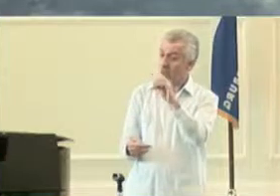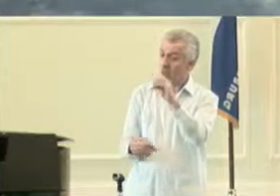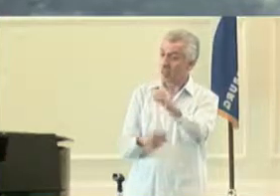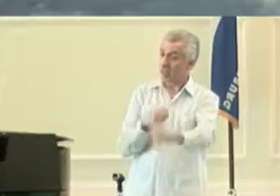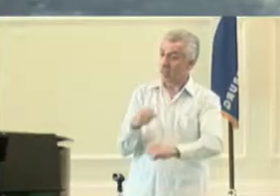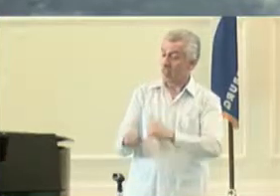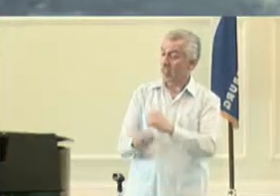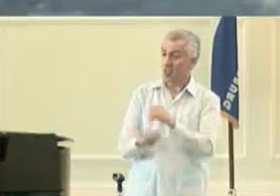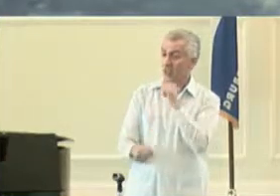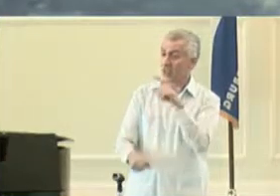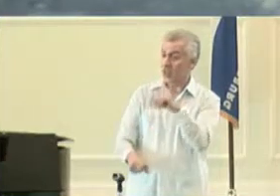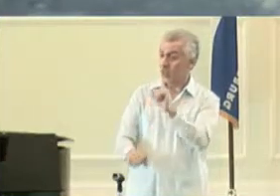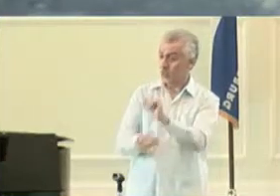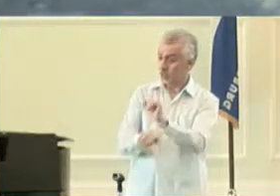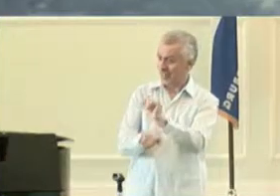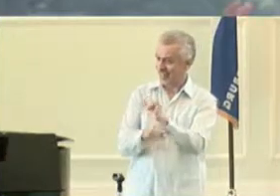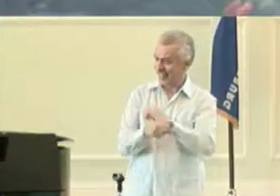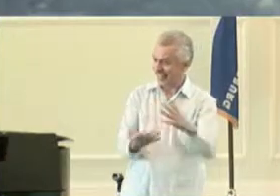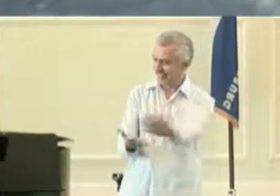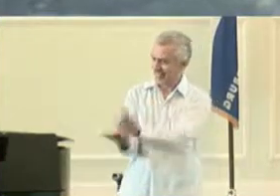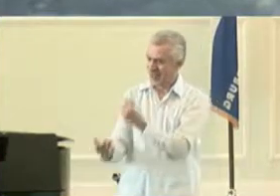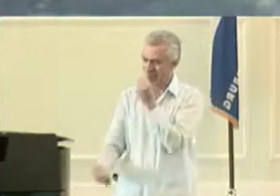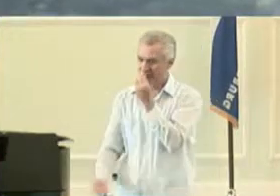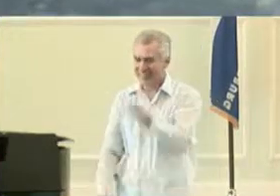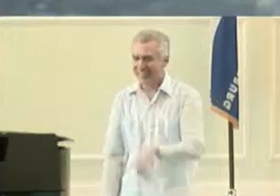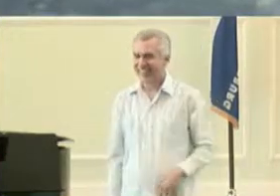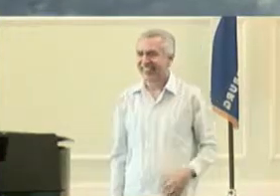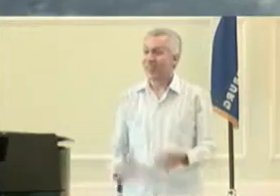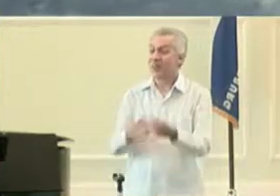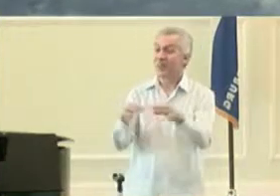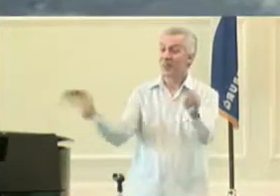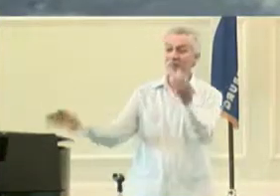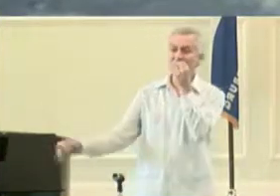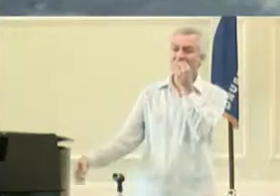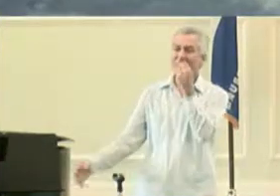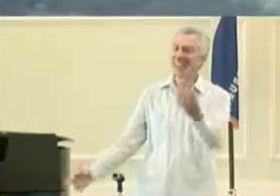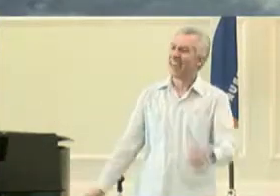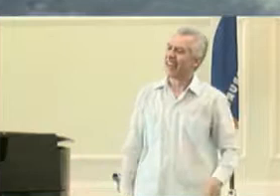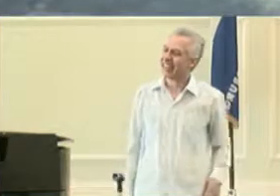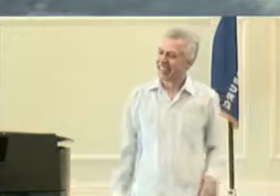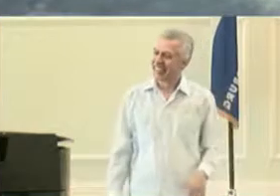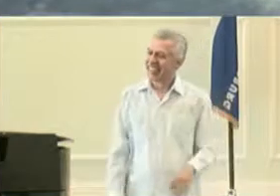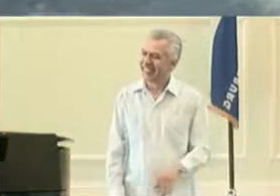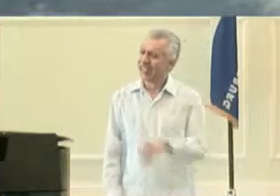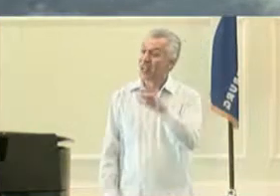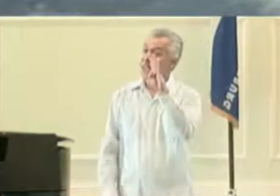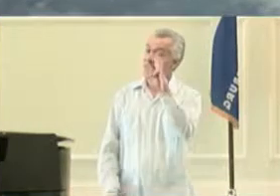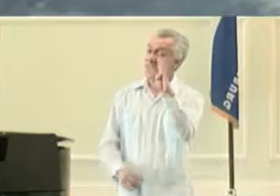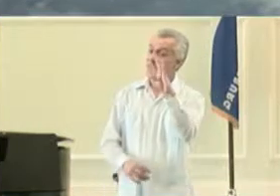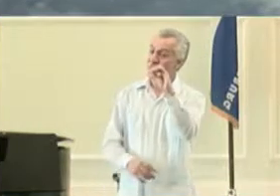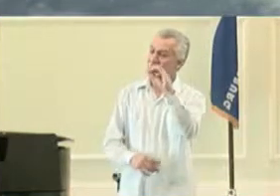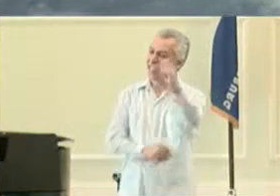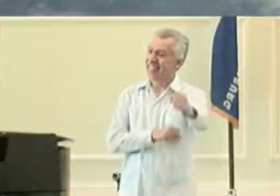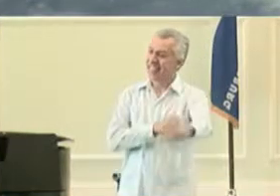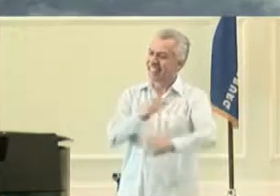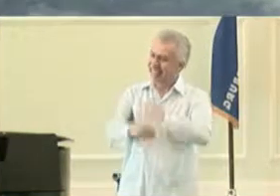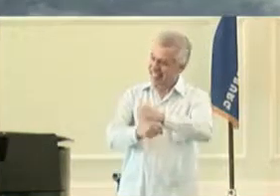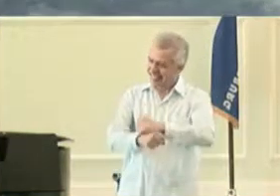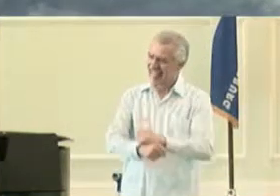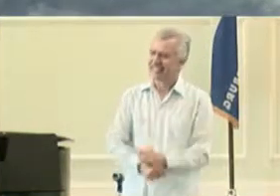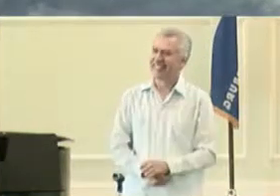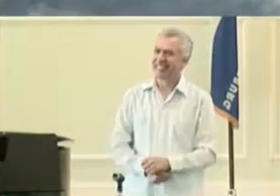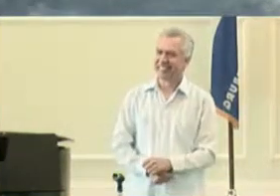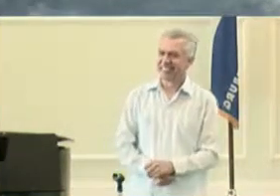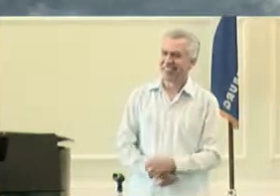work, you might say, for your food? The food is free, right? You ever seen people that that